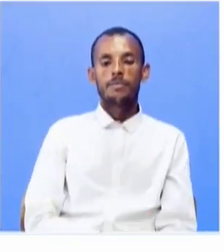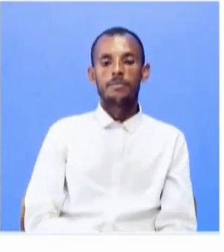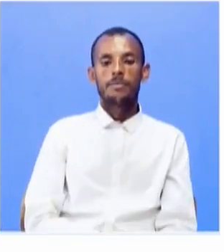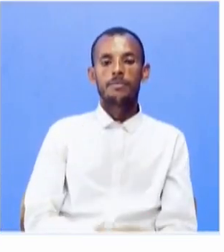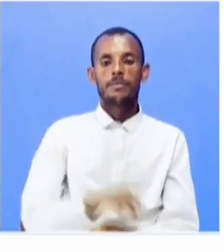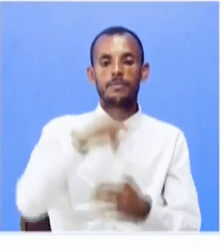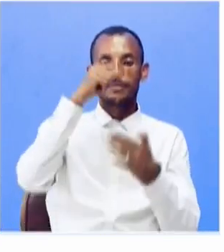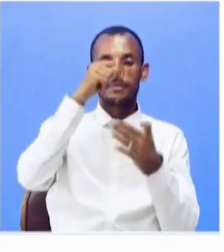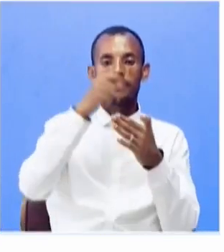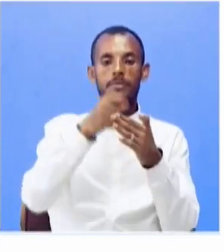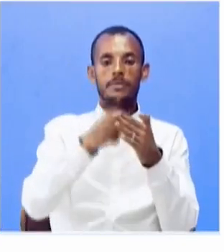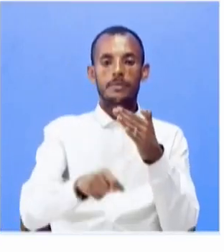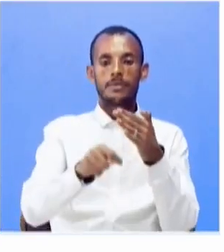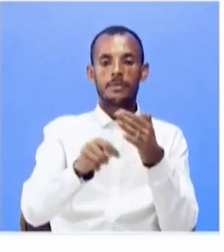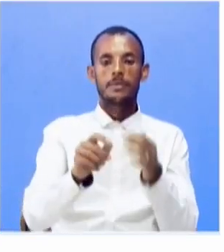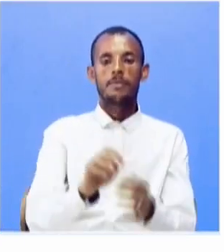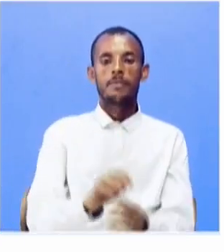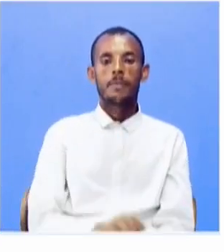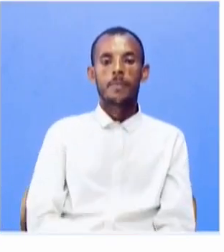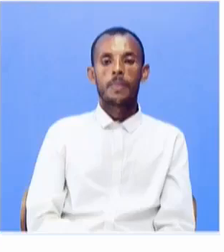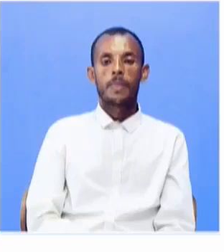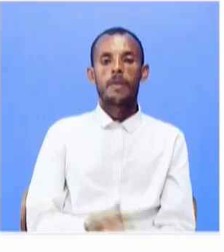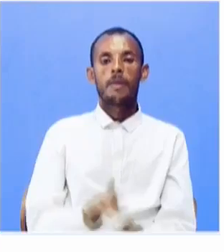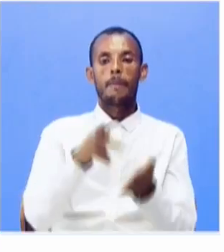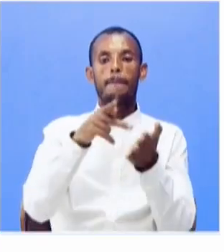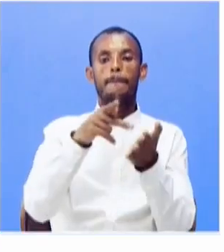per tax payable.